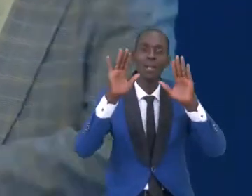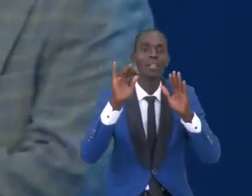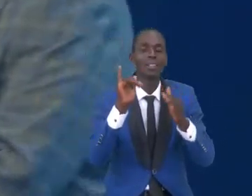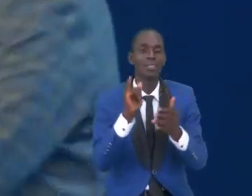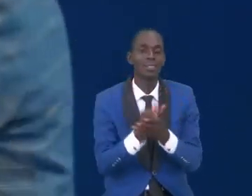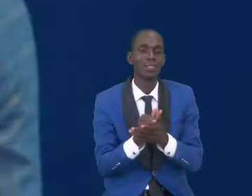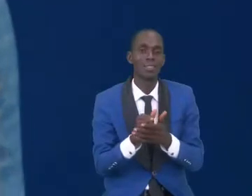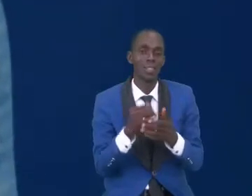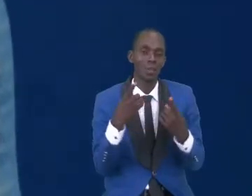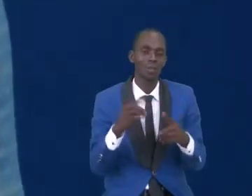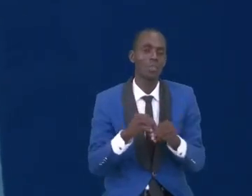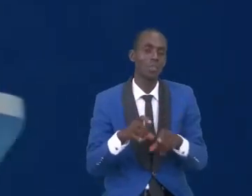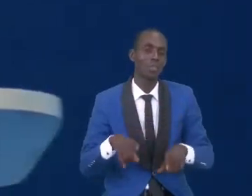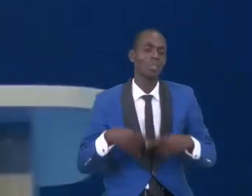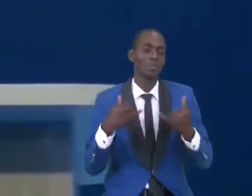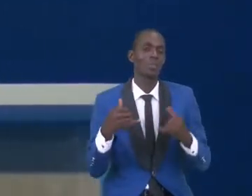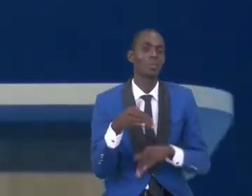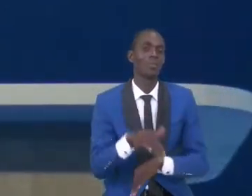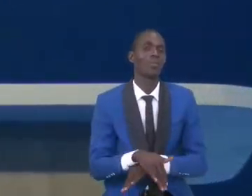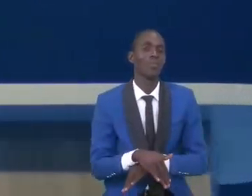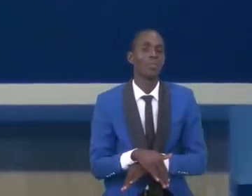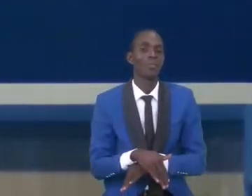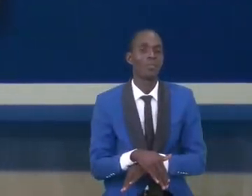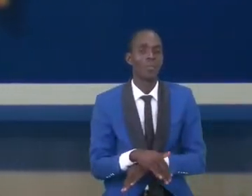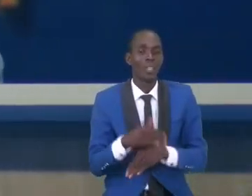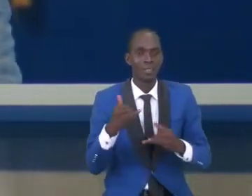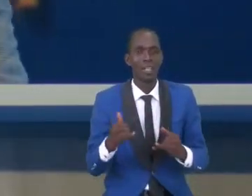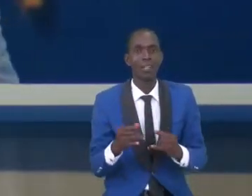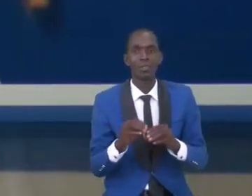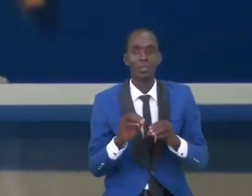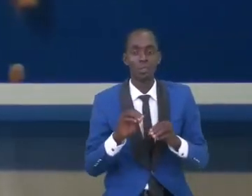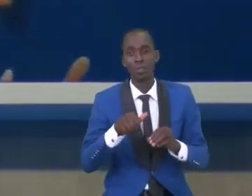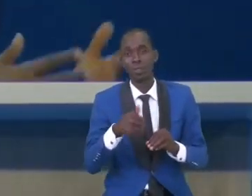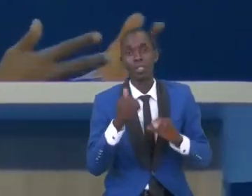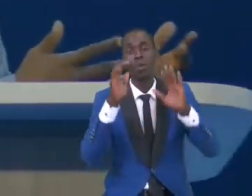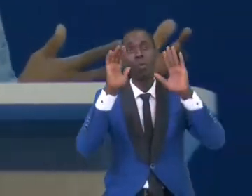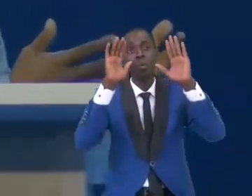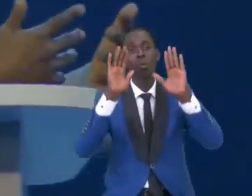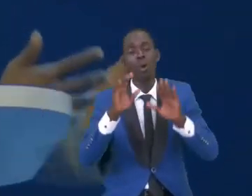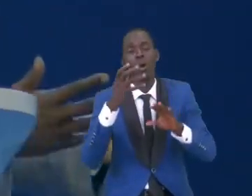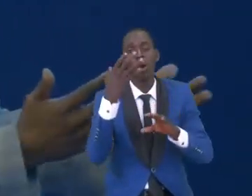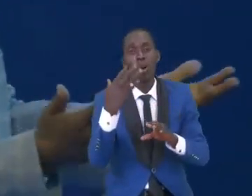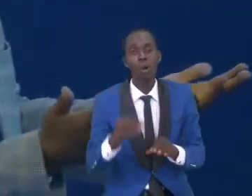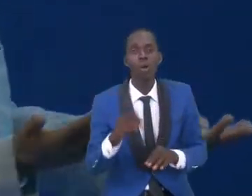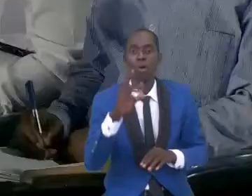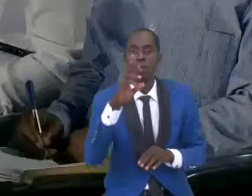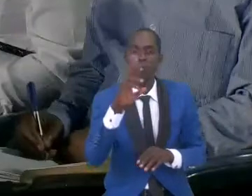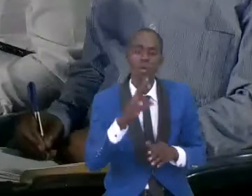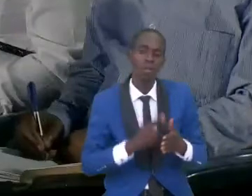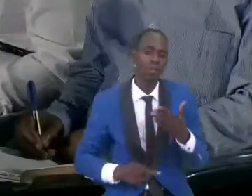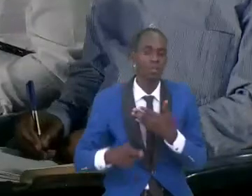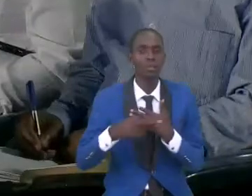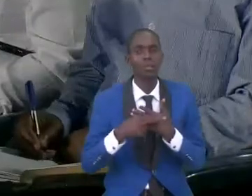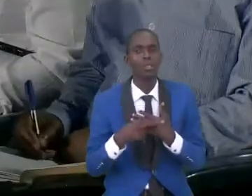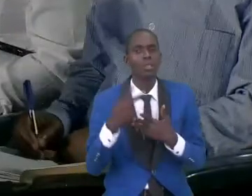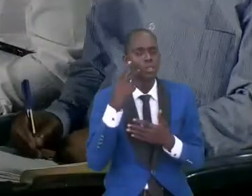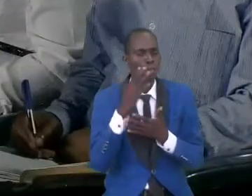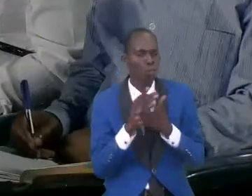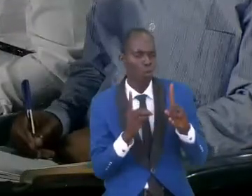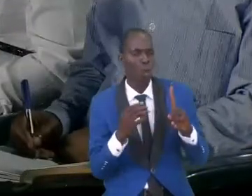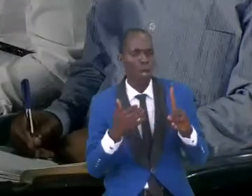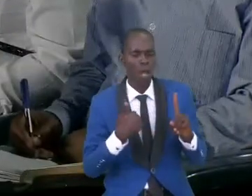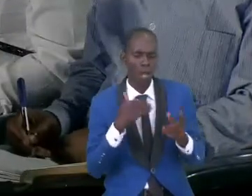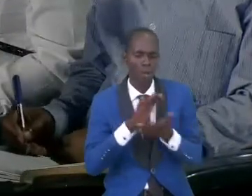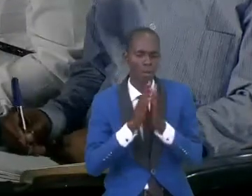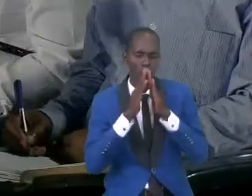tonight. There's the wonder of restoration. Somebody had the peace of God before. You had the